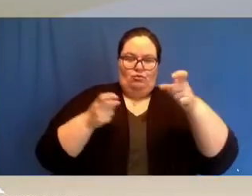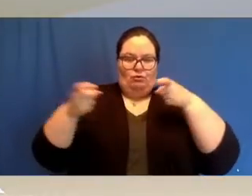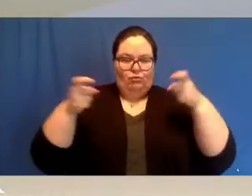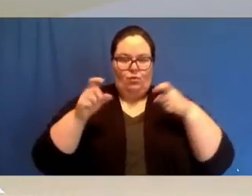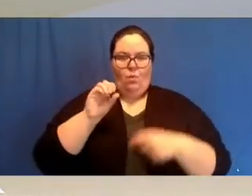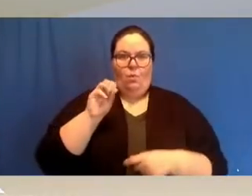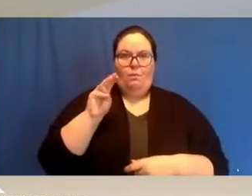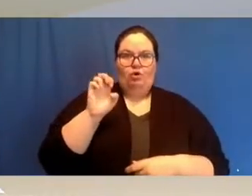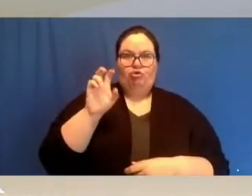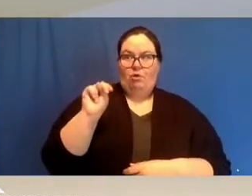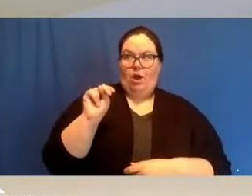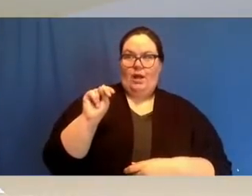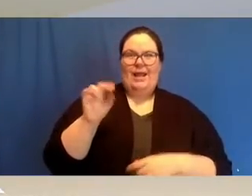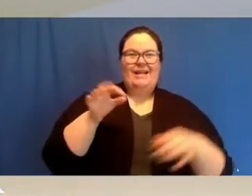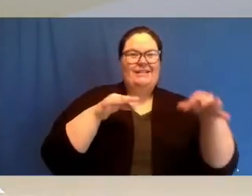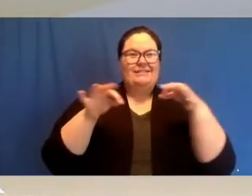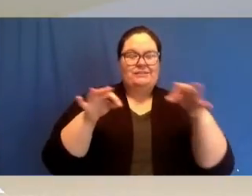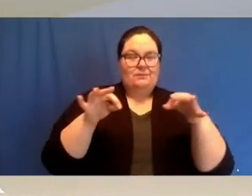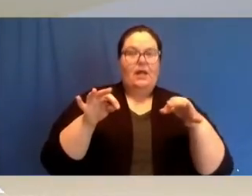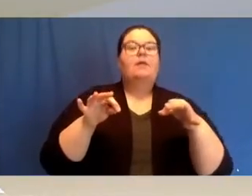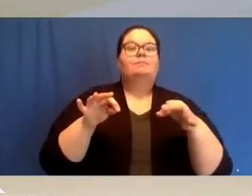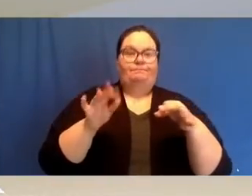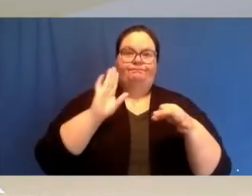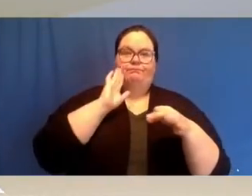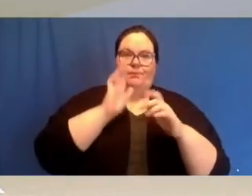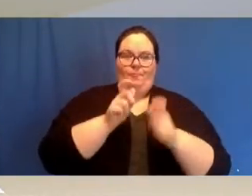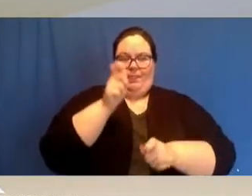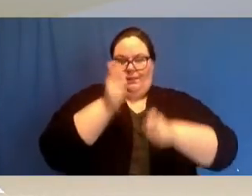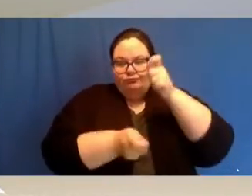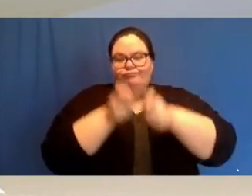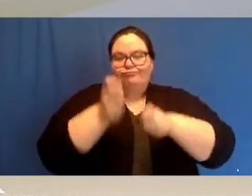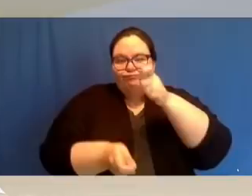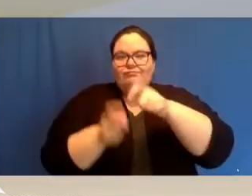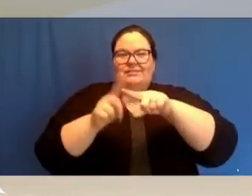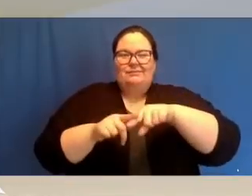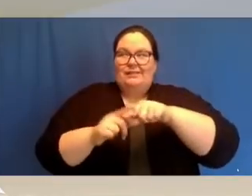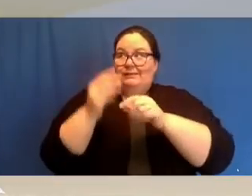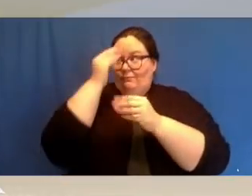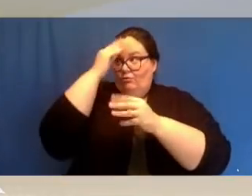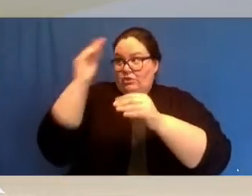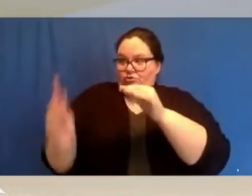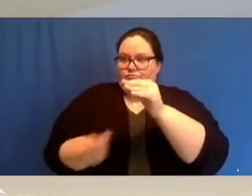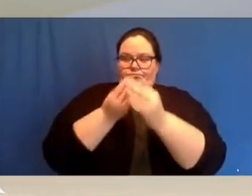indicated these measures would be adjusted if necessary based on new information.